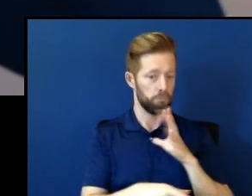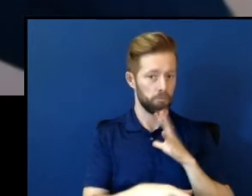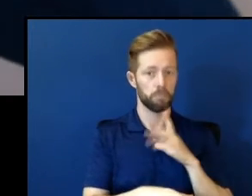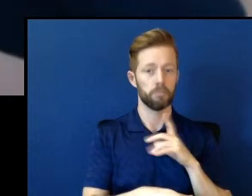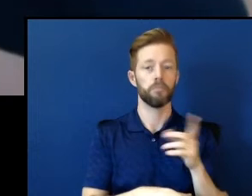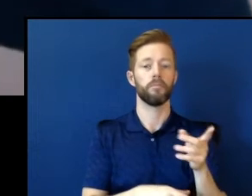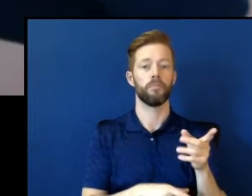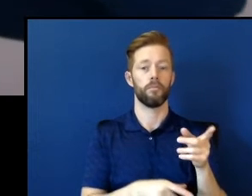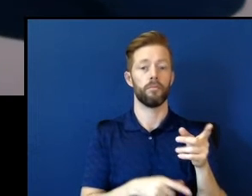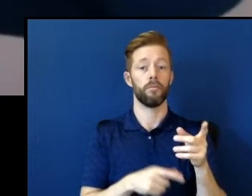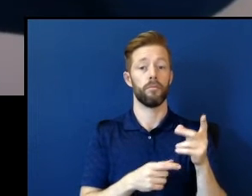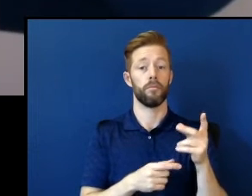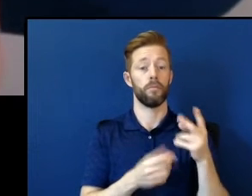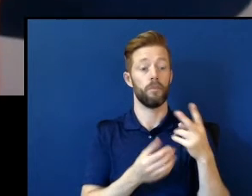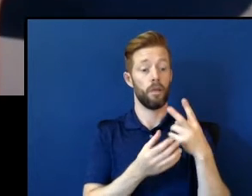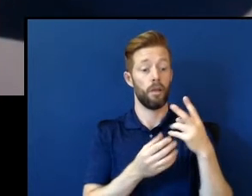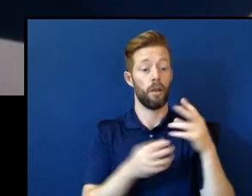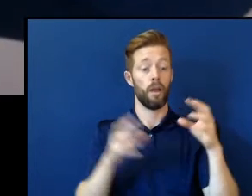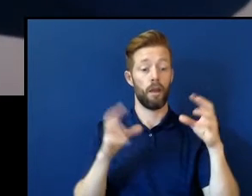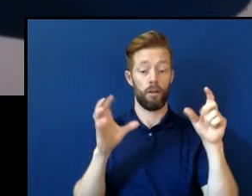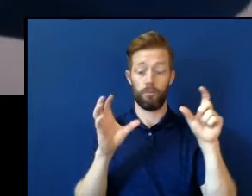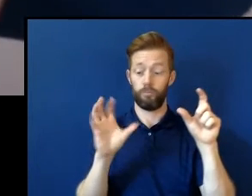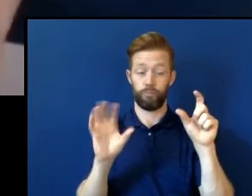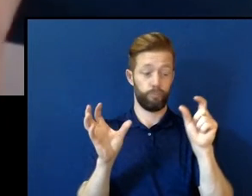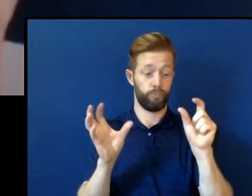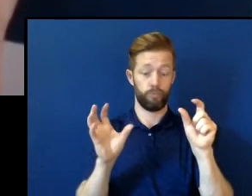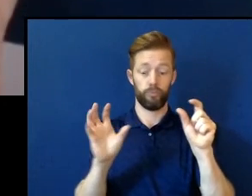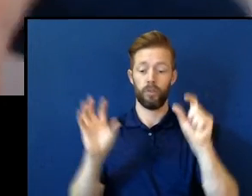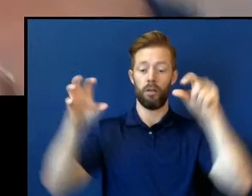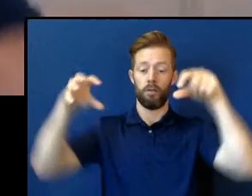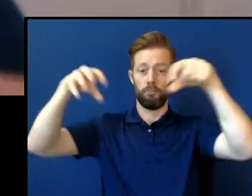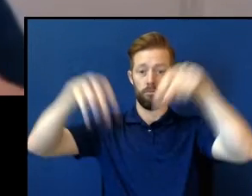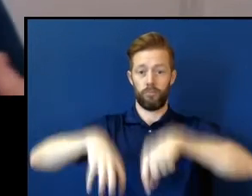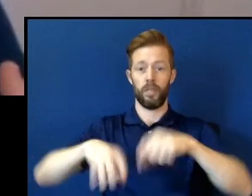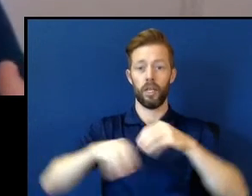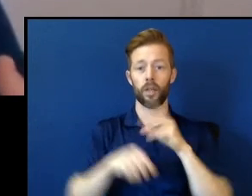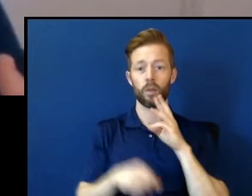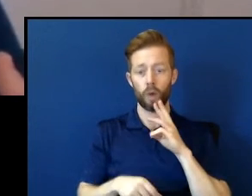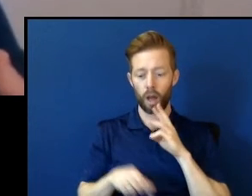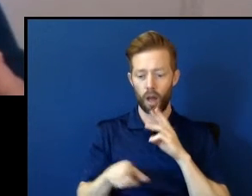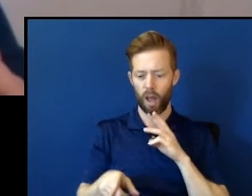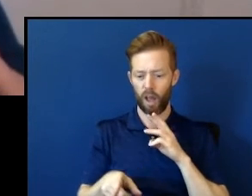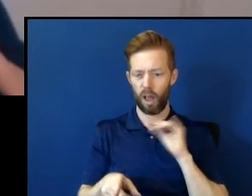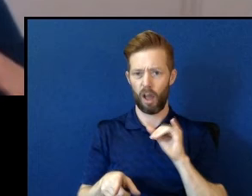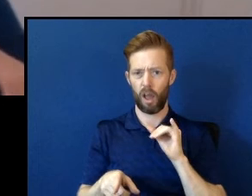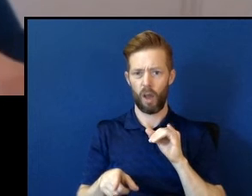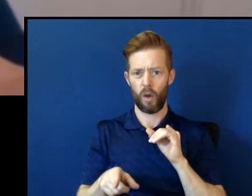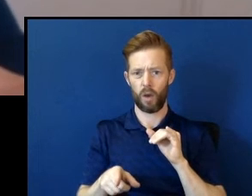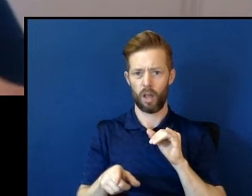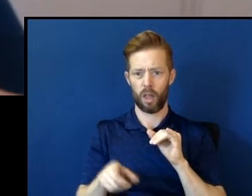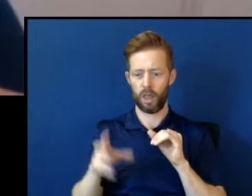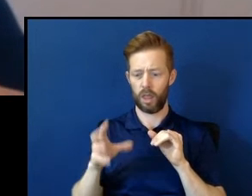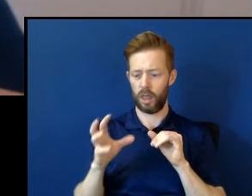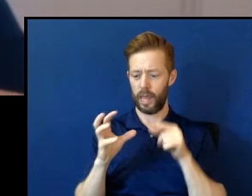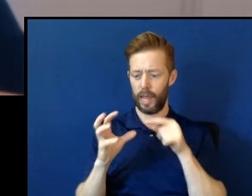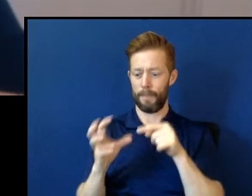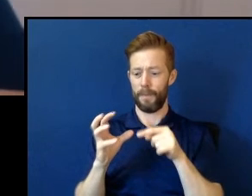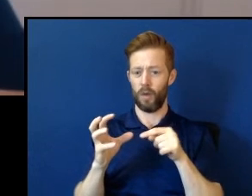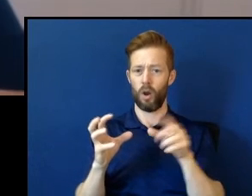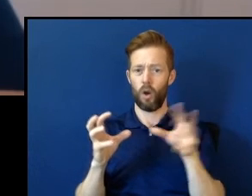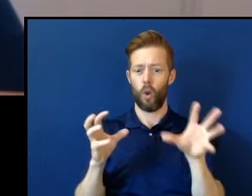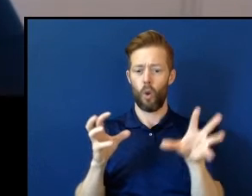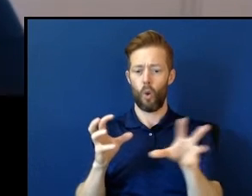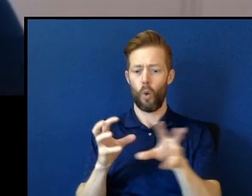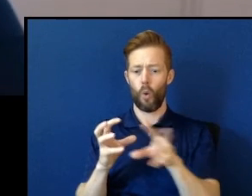would do is I put both cotton balls in the water, and I would just narrate and describe, wow, the big one